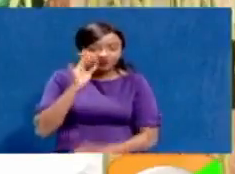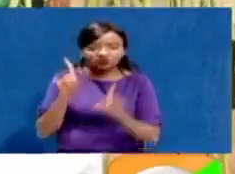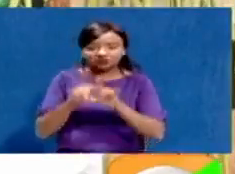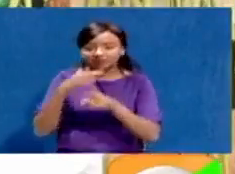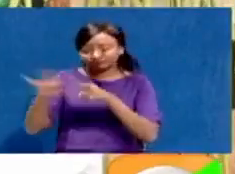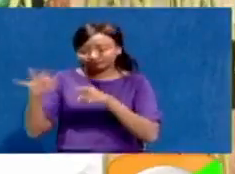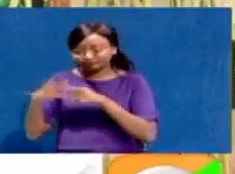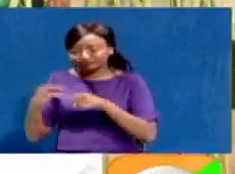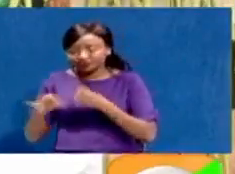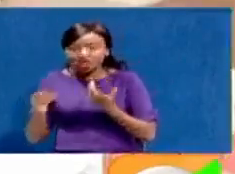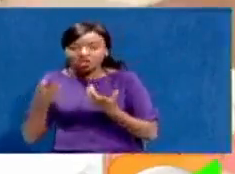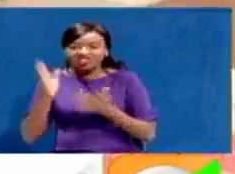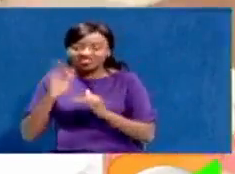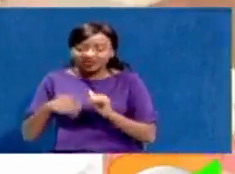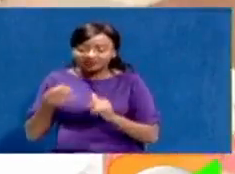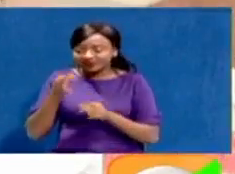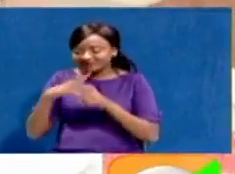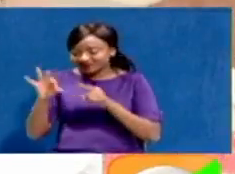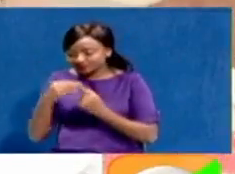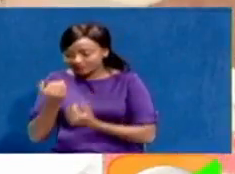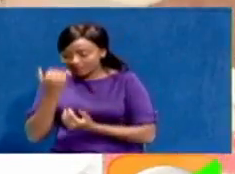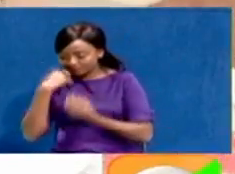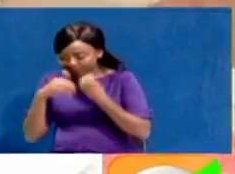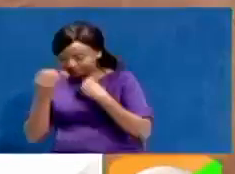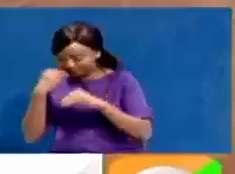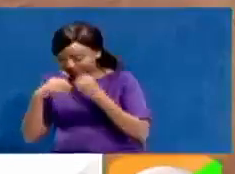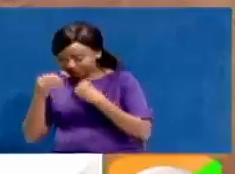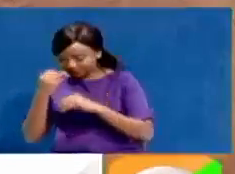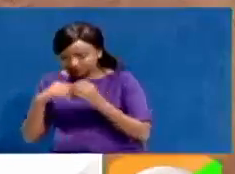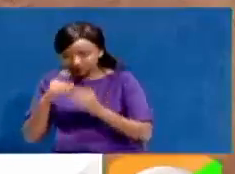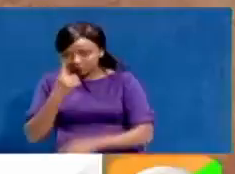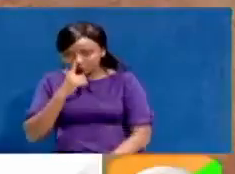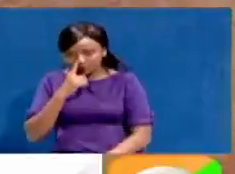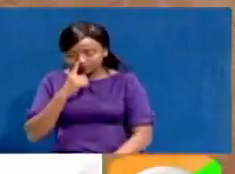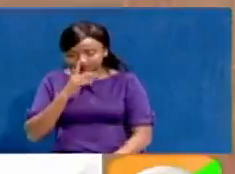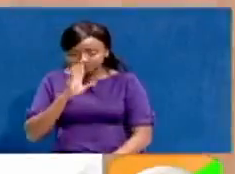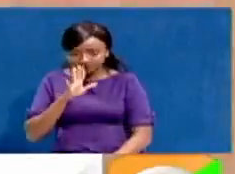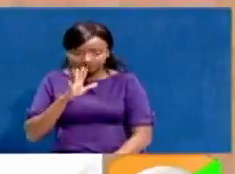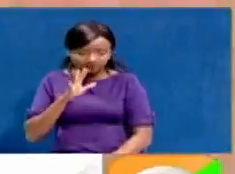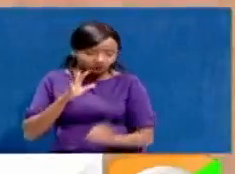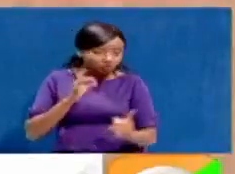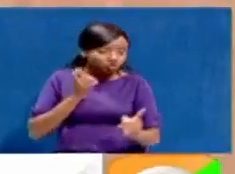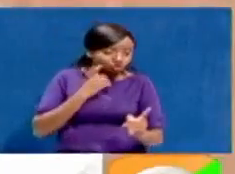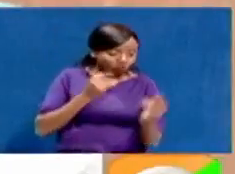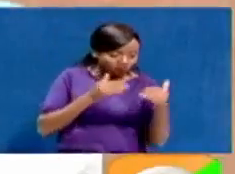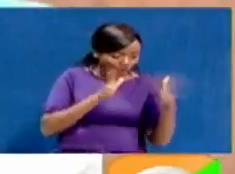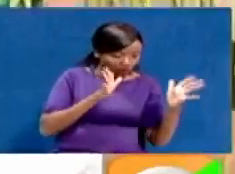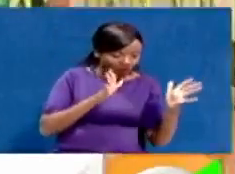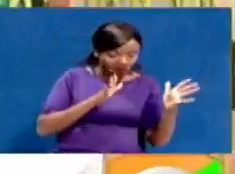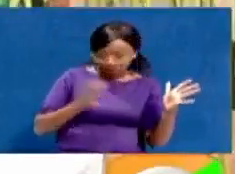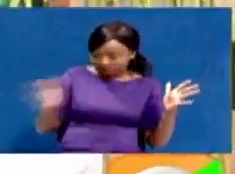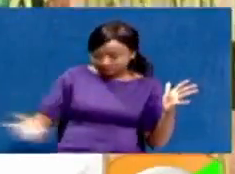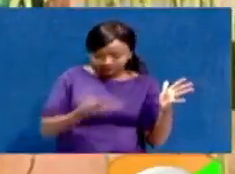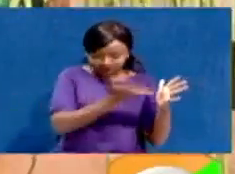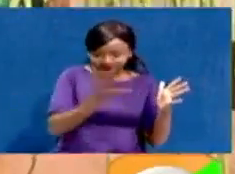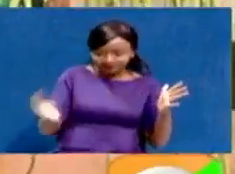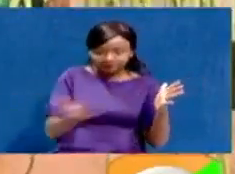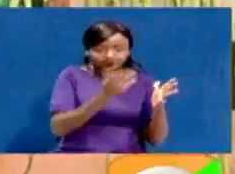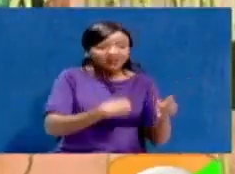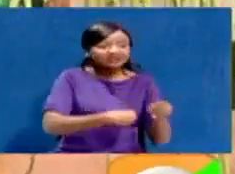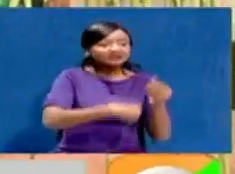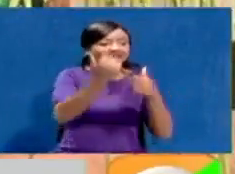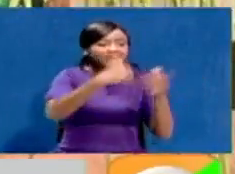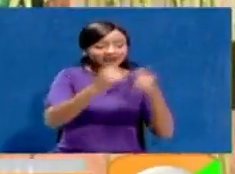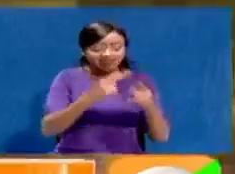of just eating these things in the house, we can make a small kiosk, a shop. We will sell them and then